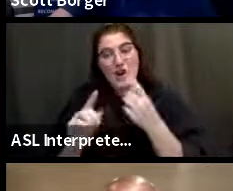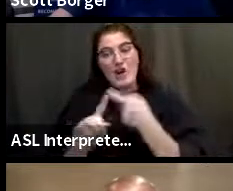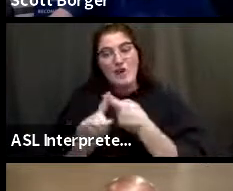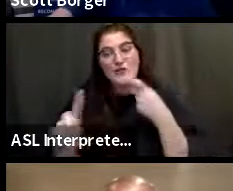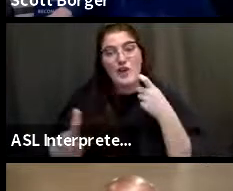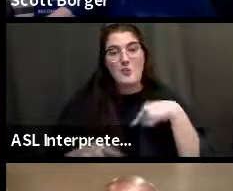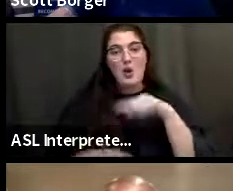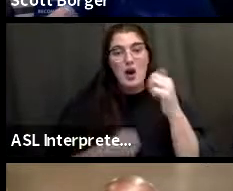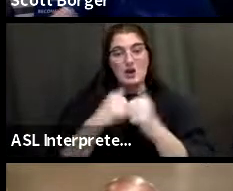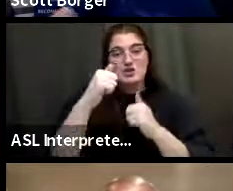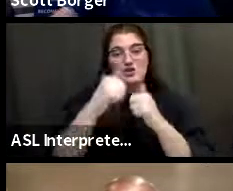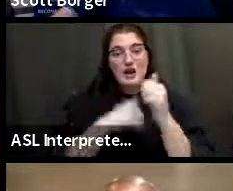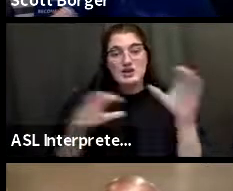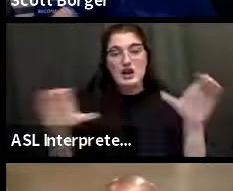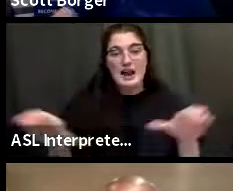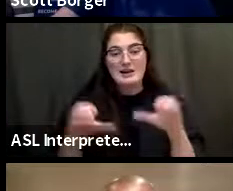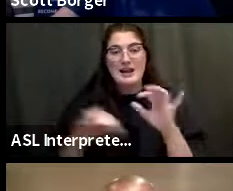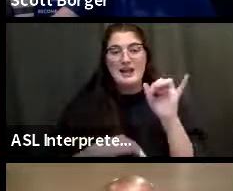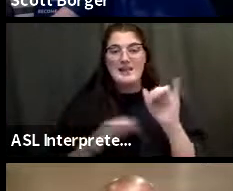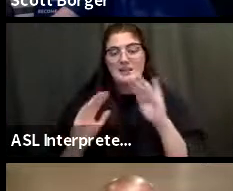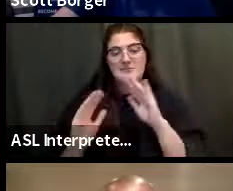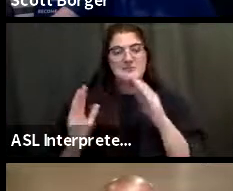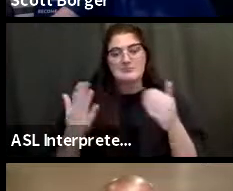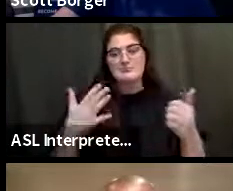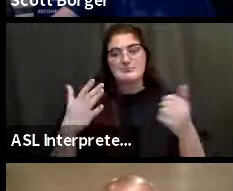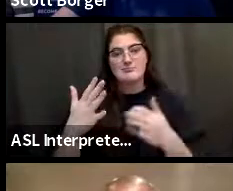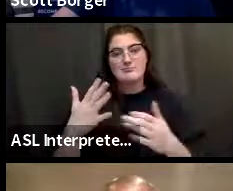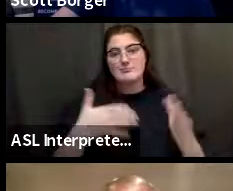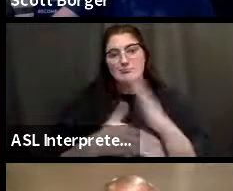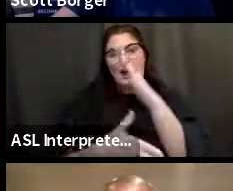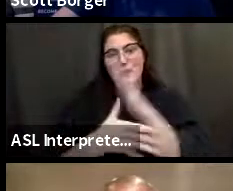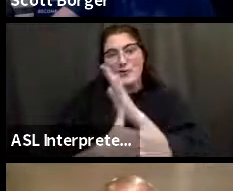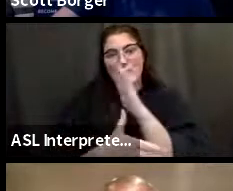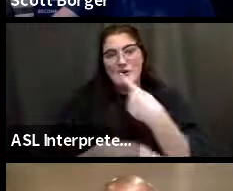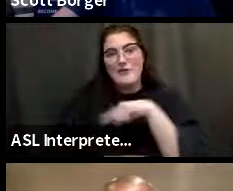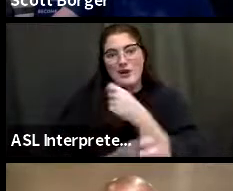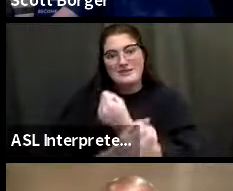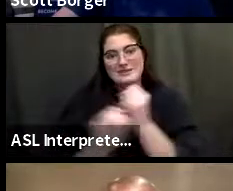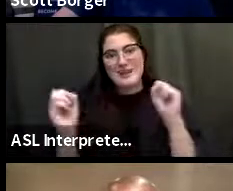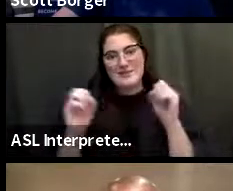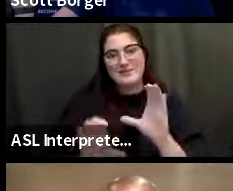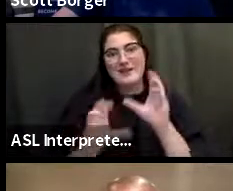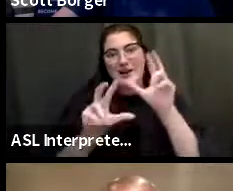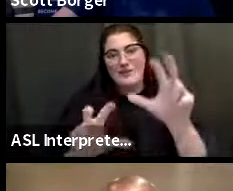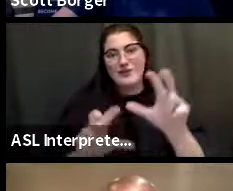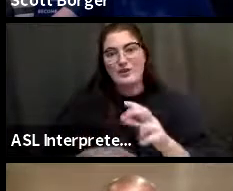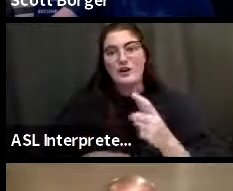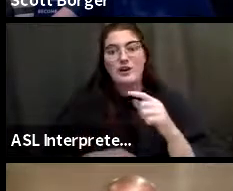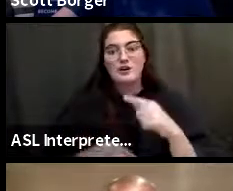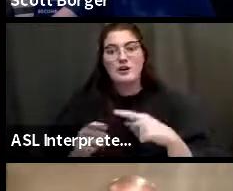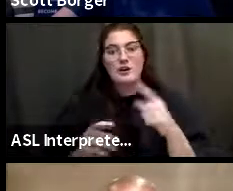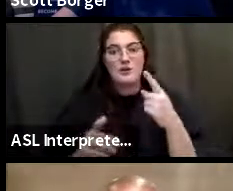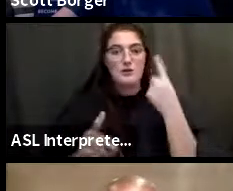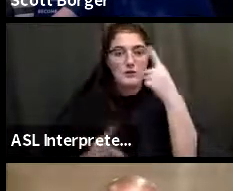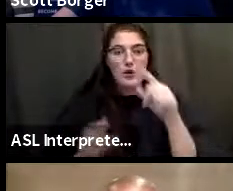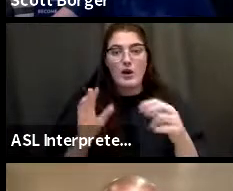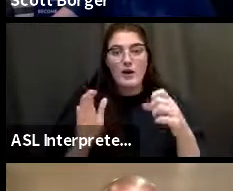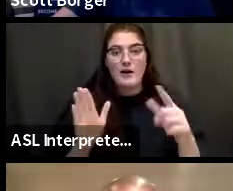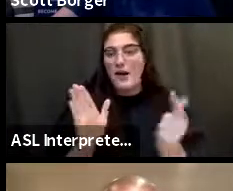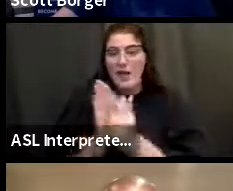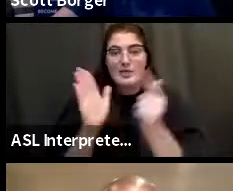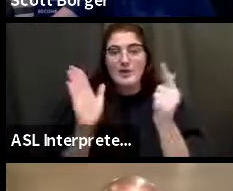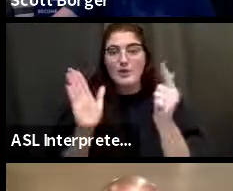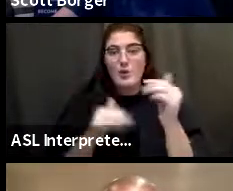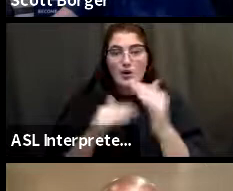construction activity, that is front and center of our safety efforts. When it comes to illegal construction,